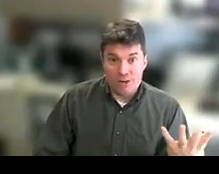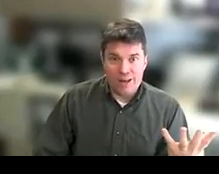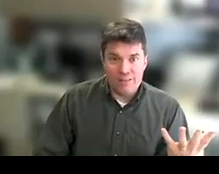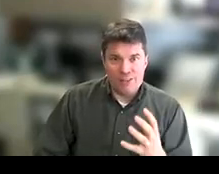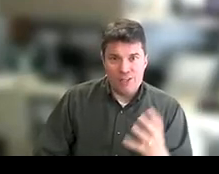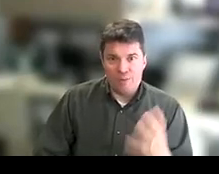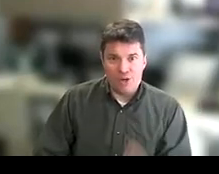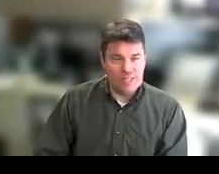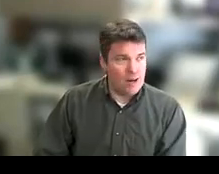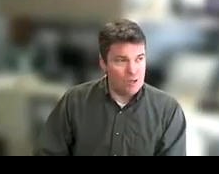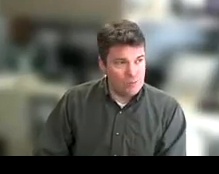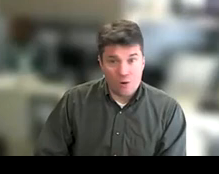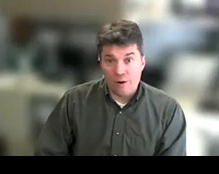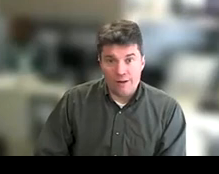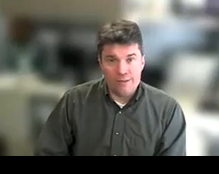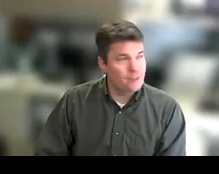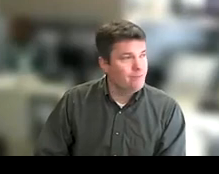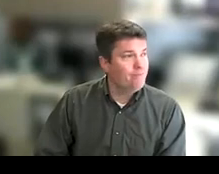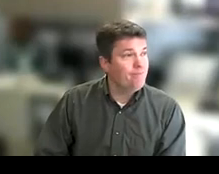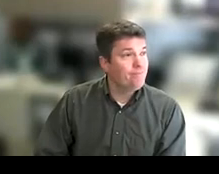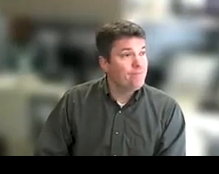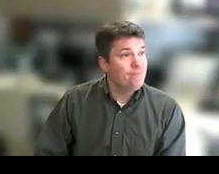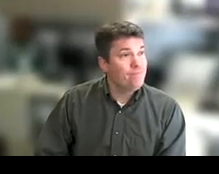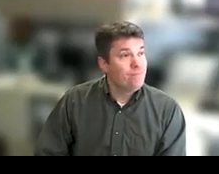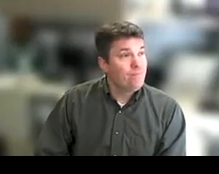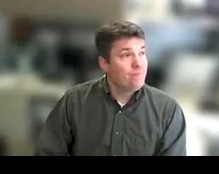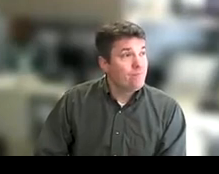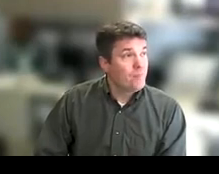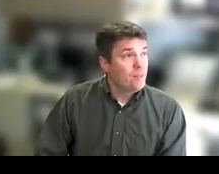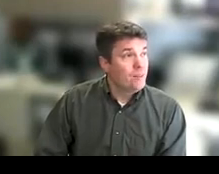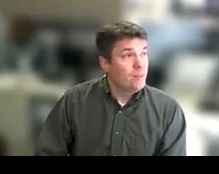to be able to understand that there's an emergency announcement going on. So.